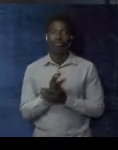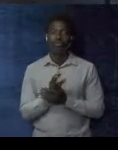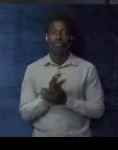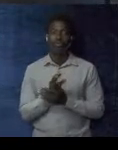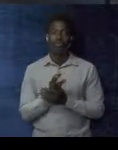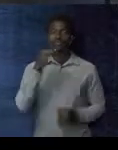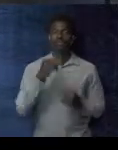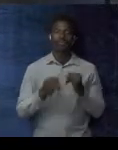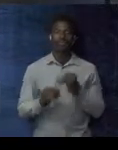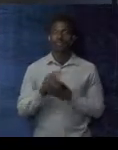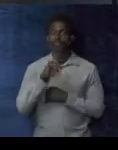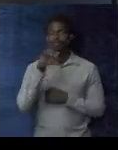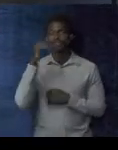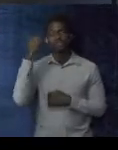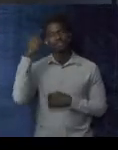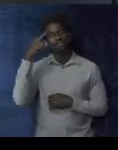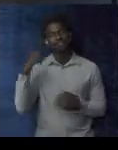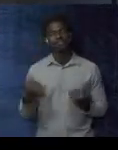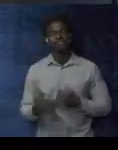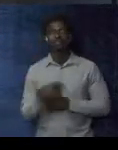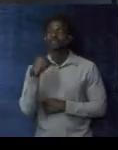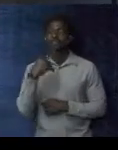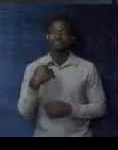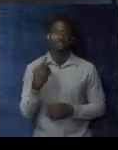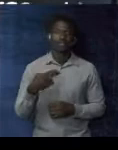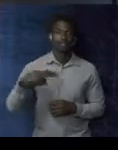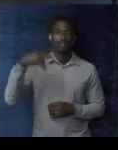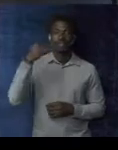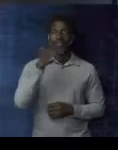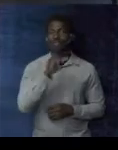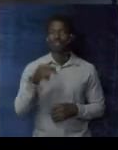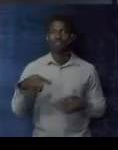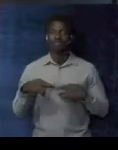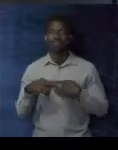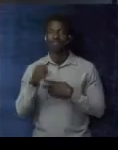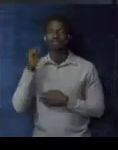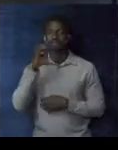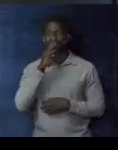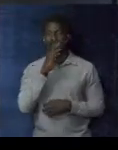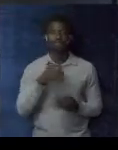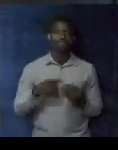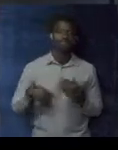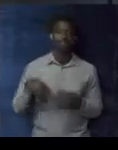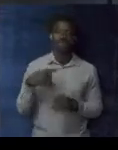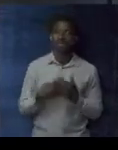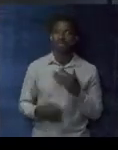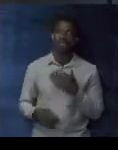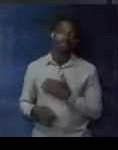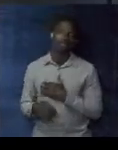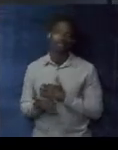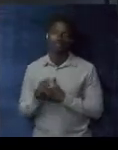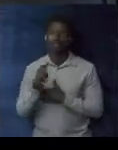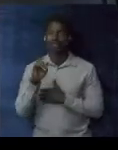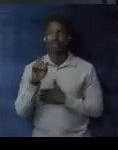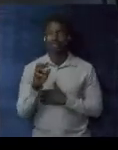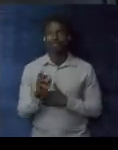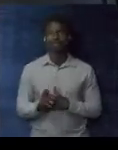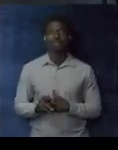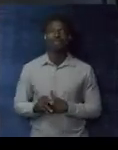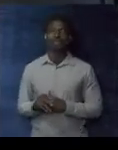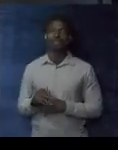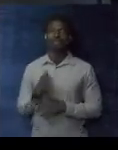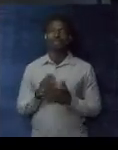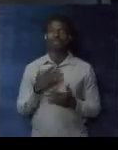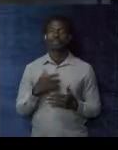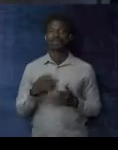correct option. Now the final question for today says, the height of a room should be around what dimensions?